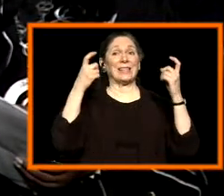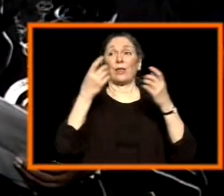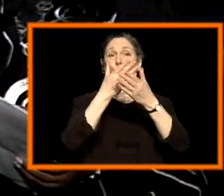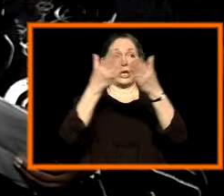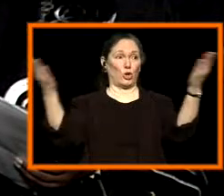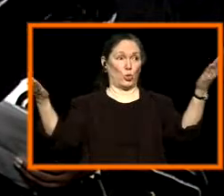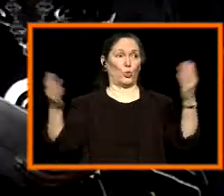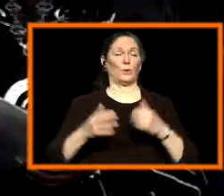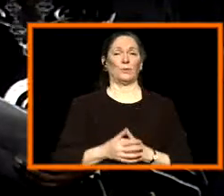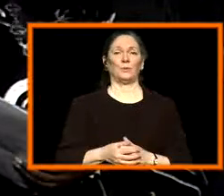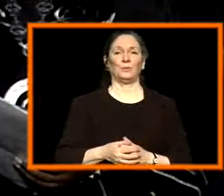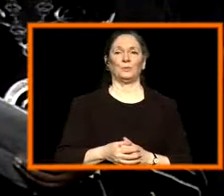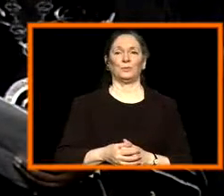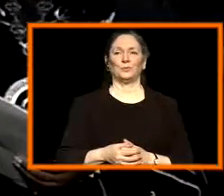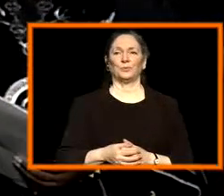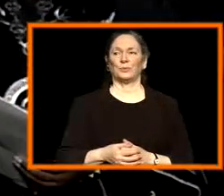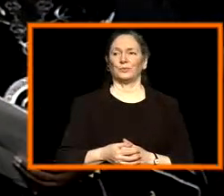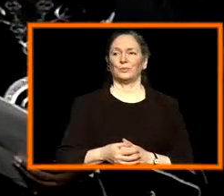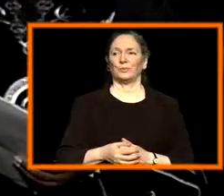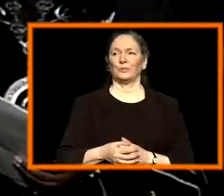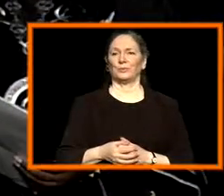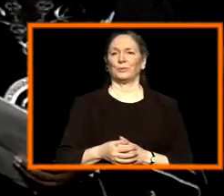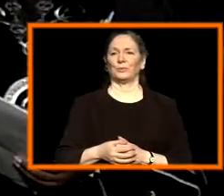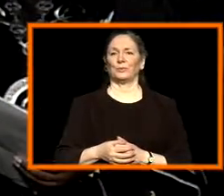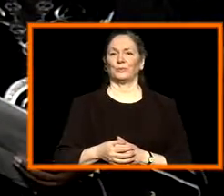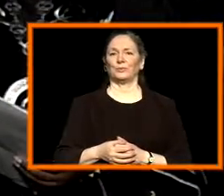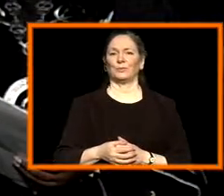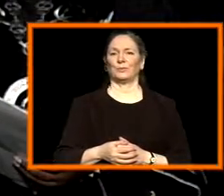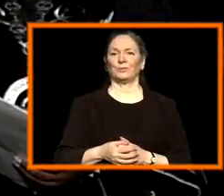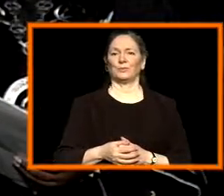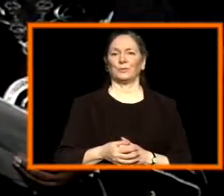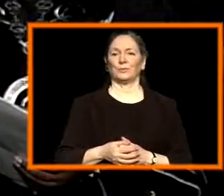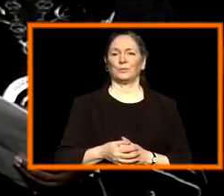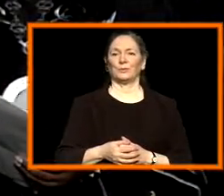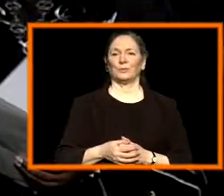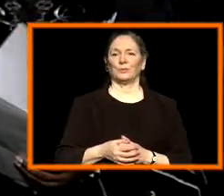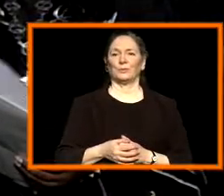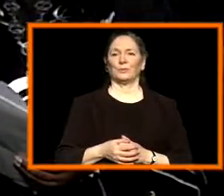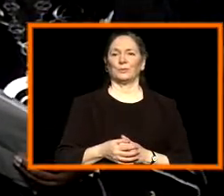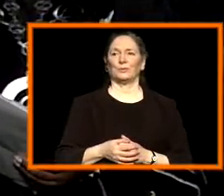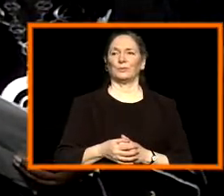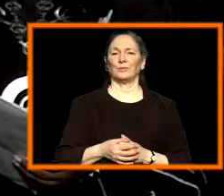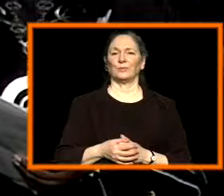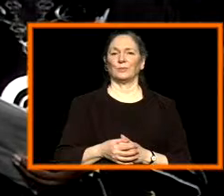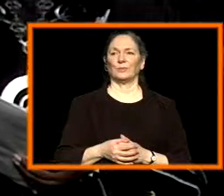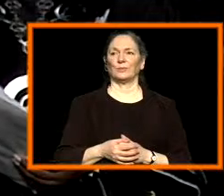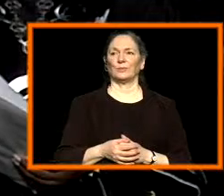Woo!